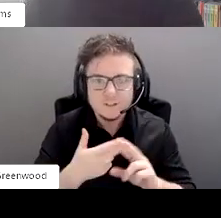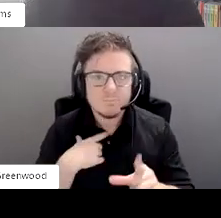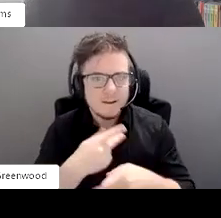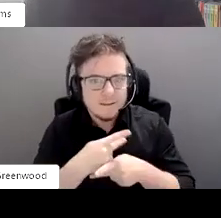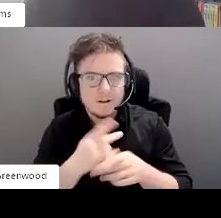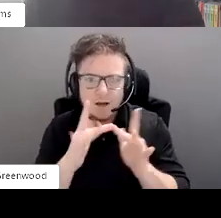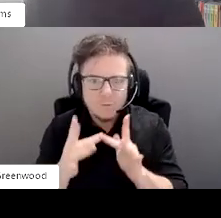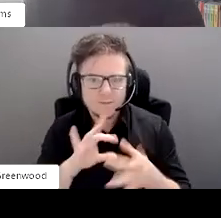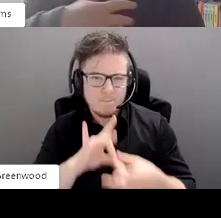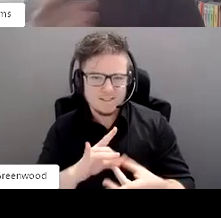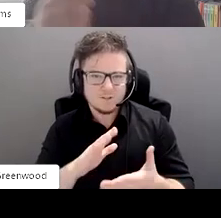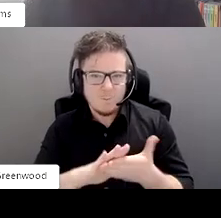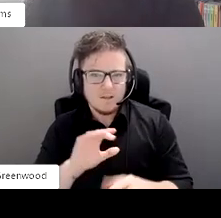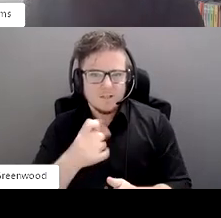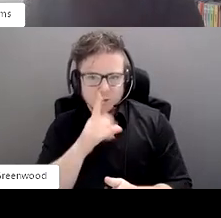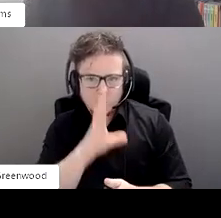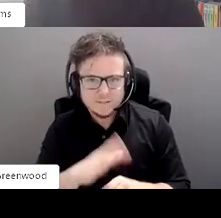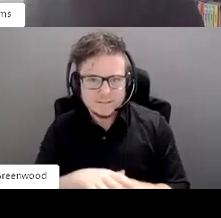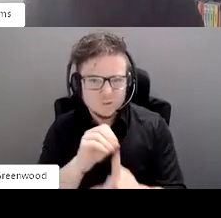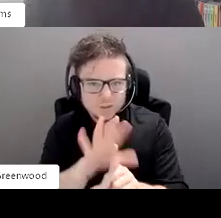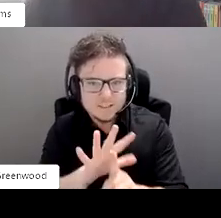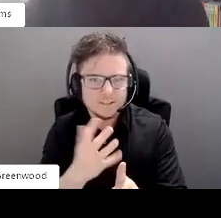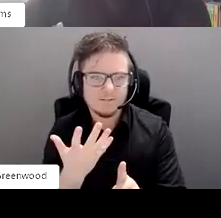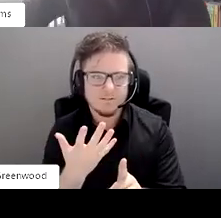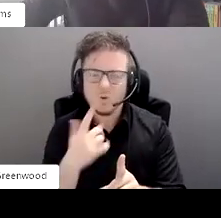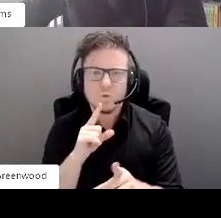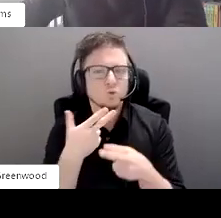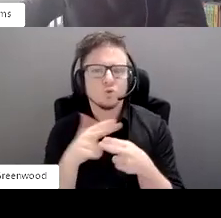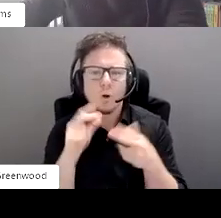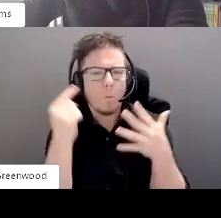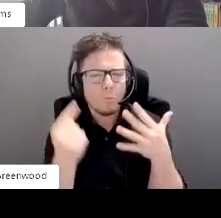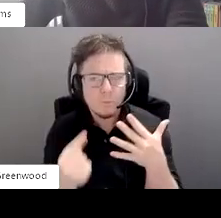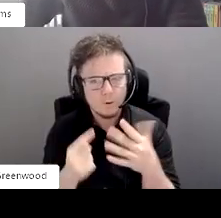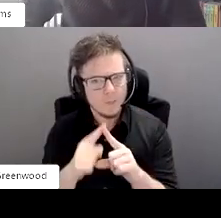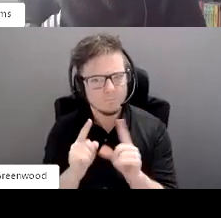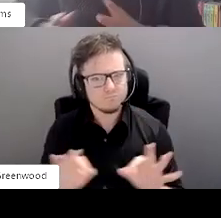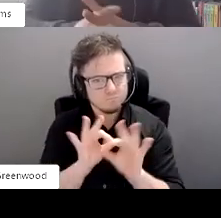like that. So it's a really quick little guide, but very impactful as well.